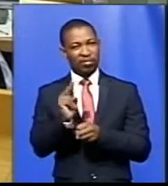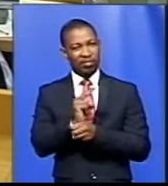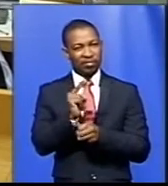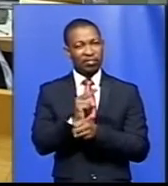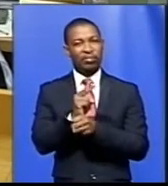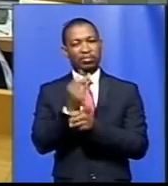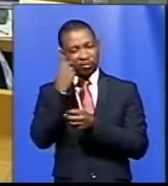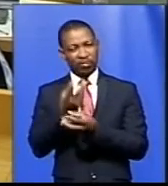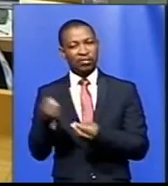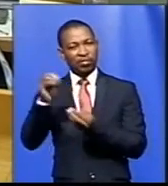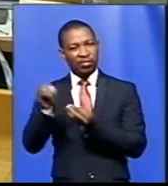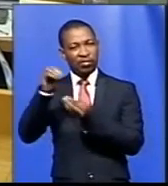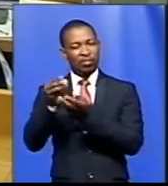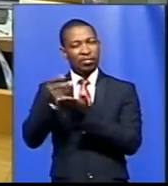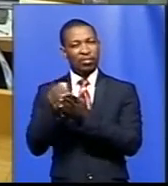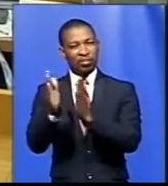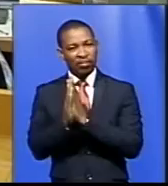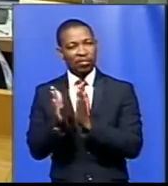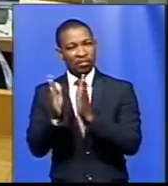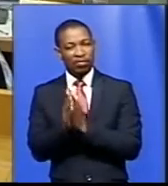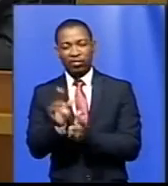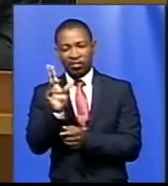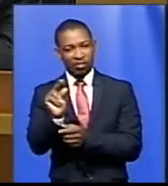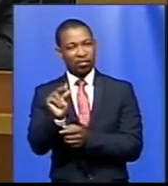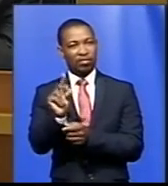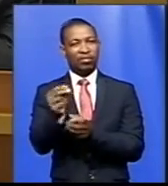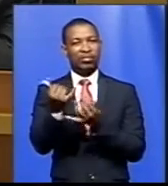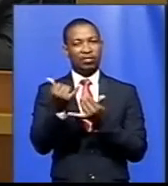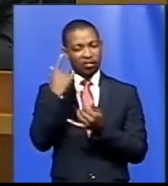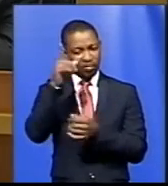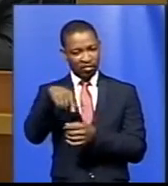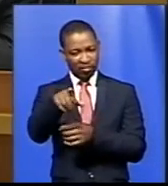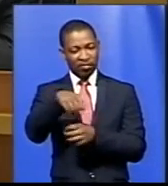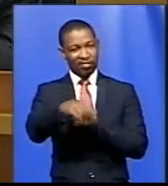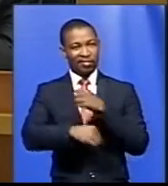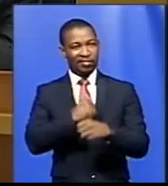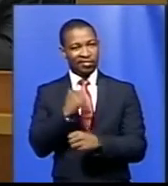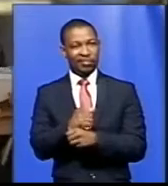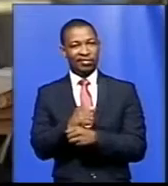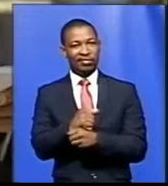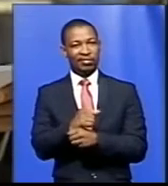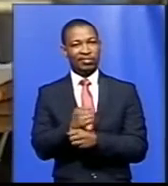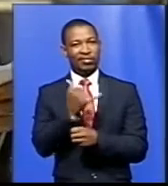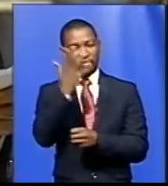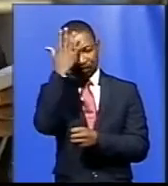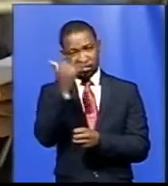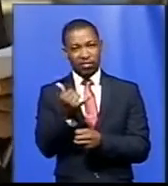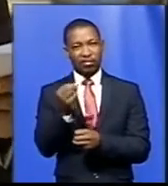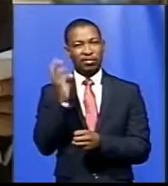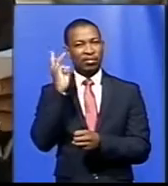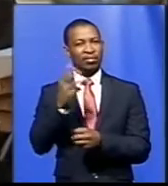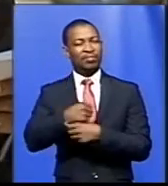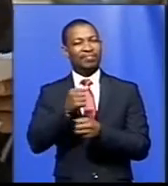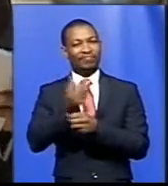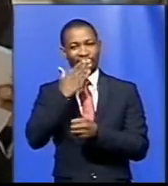requesting for additional funding through supplementary budgets during the course of the financial year, as this would simply worsen